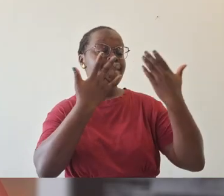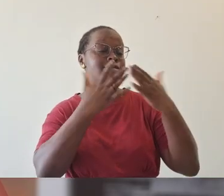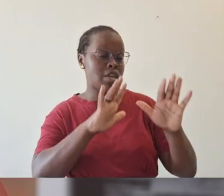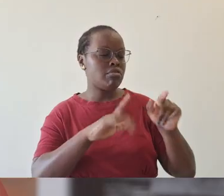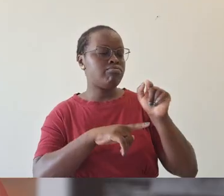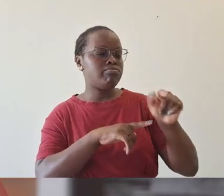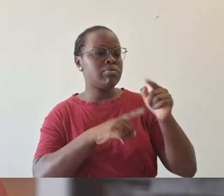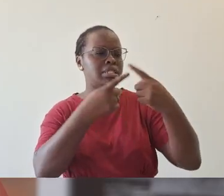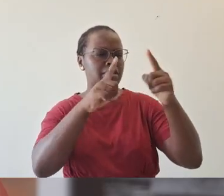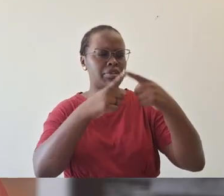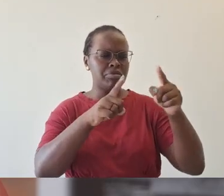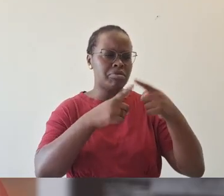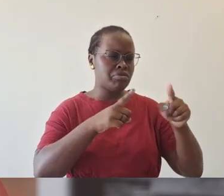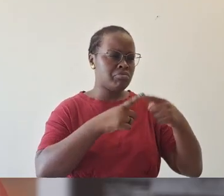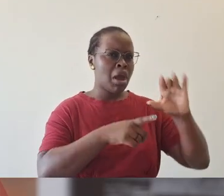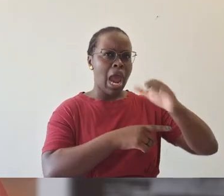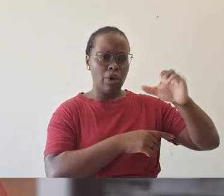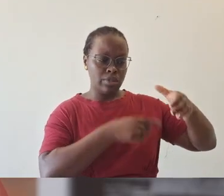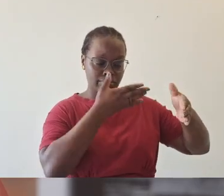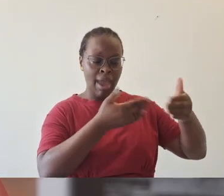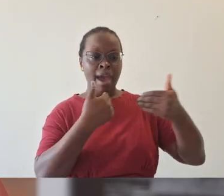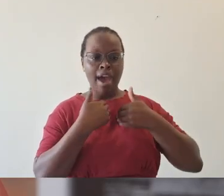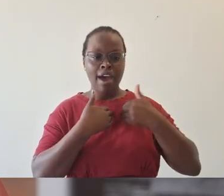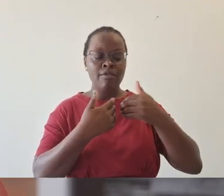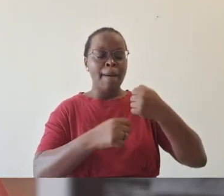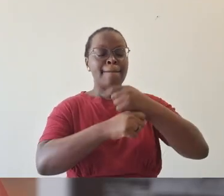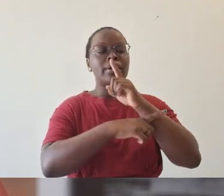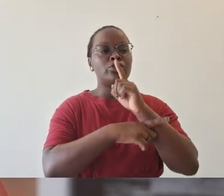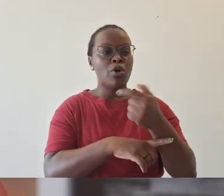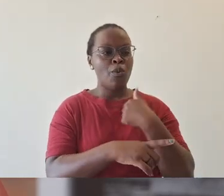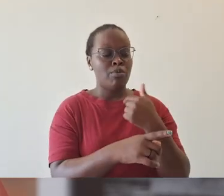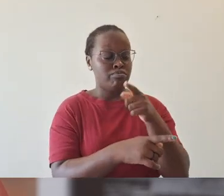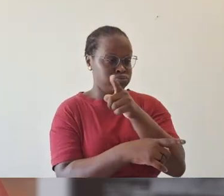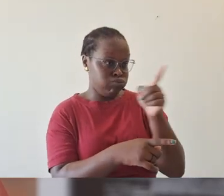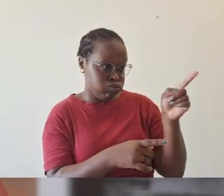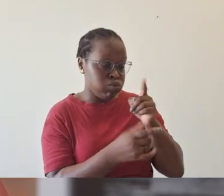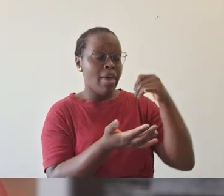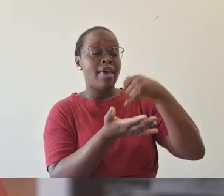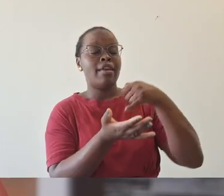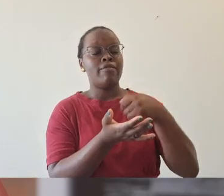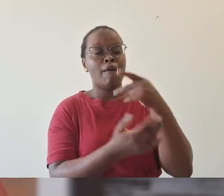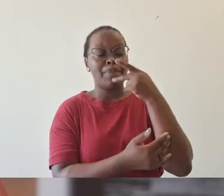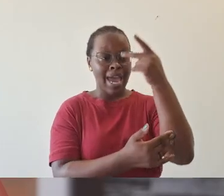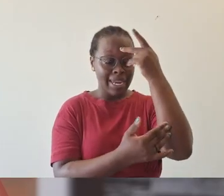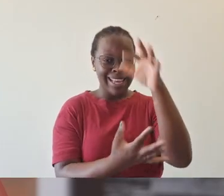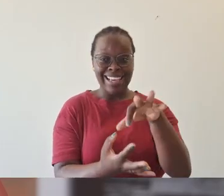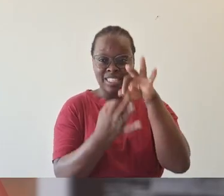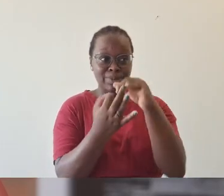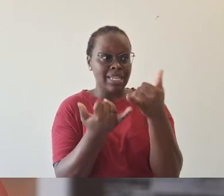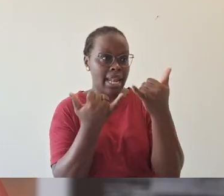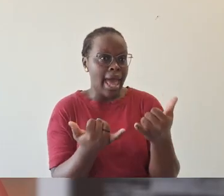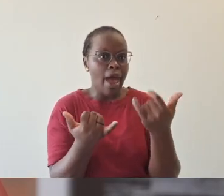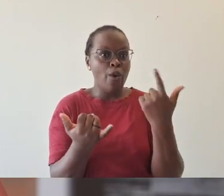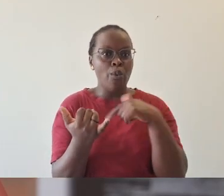which is across all counties and in all sub-counties, does the work to ensure that they're engaging the parents meaningfully, especially in this season when we're